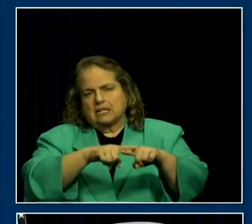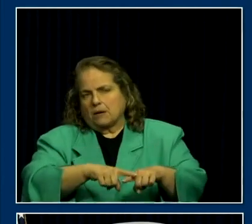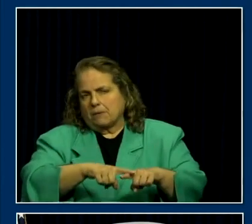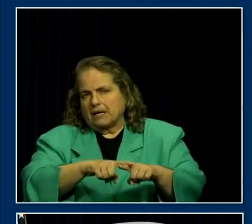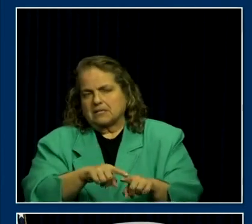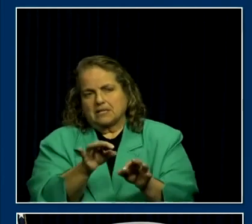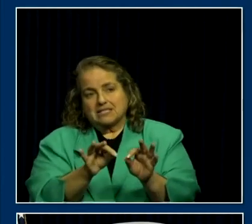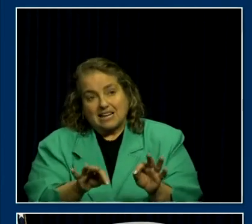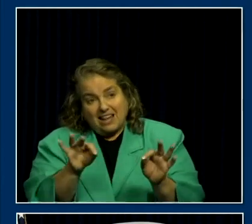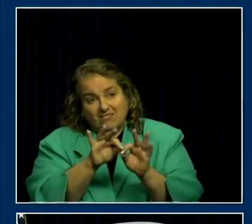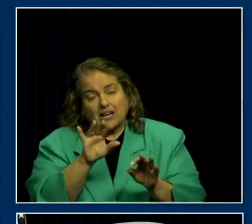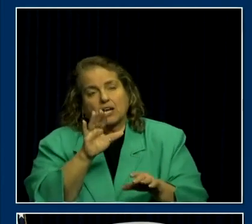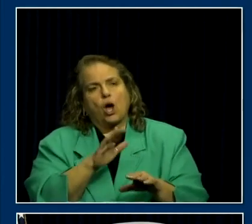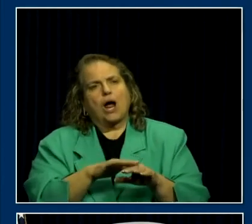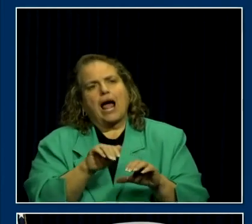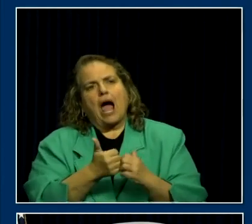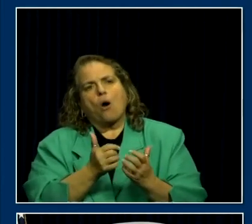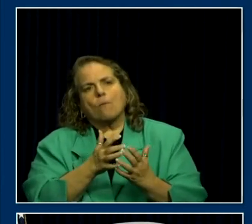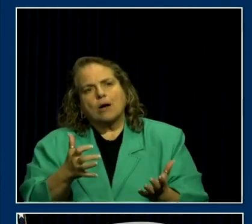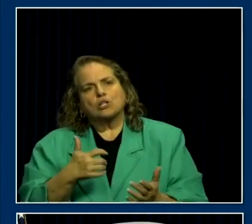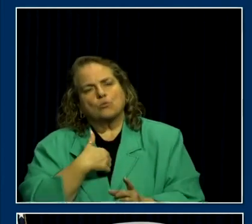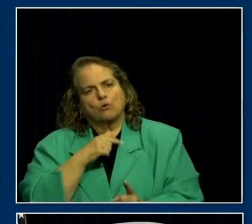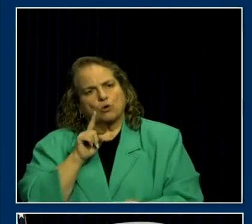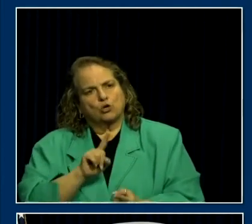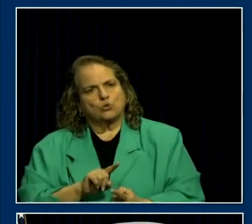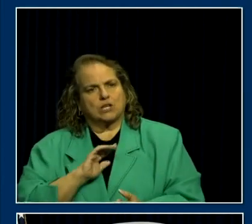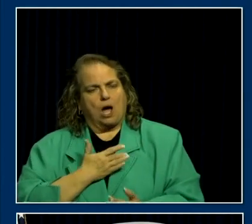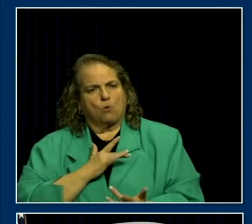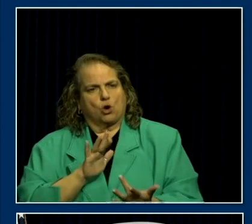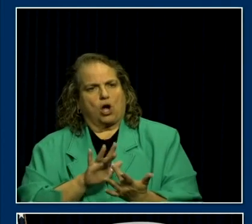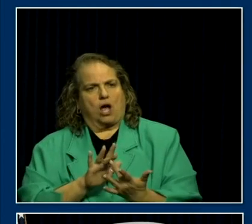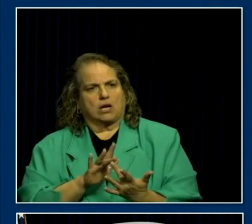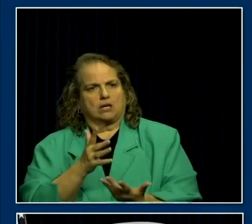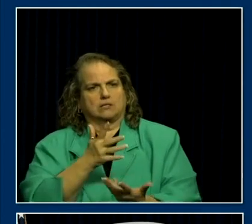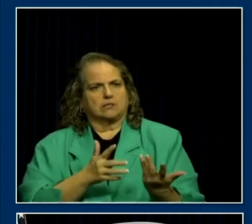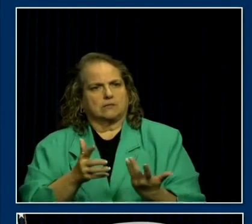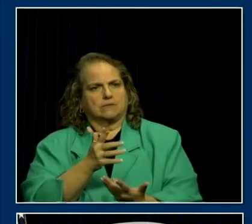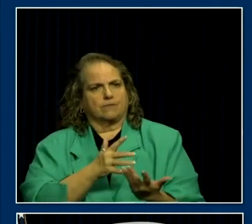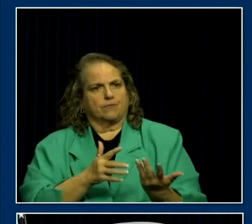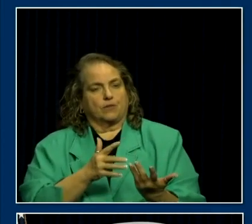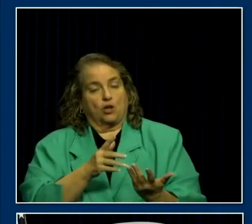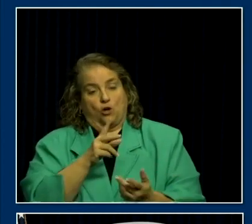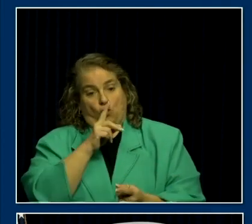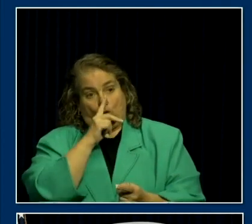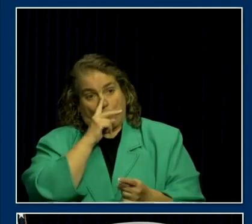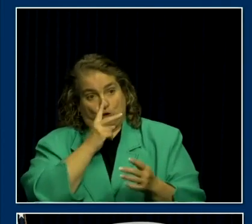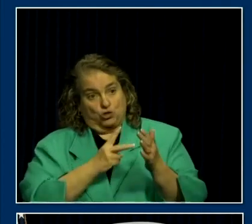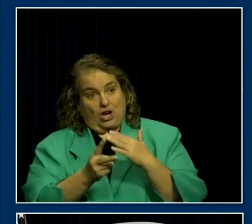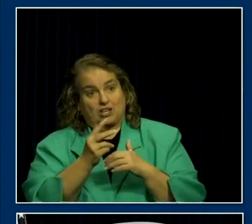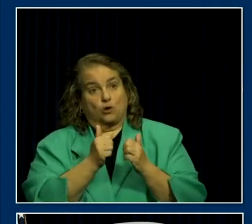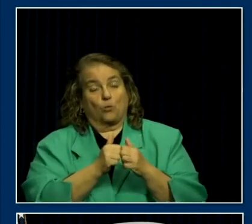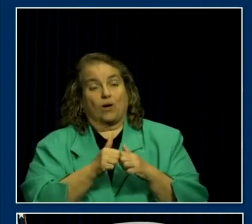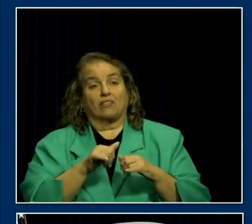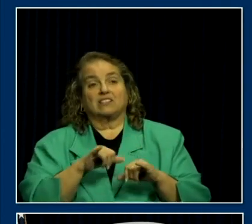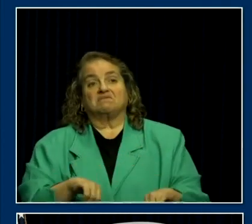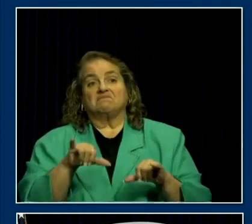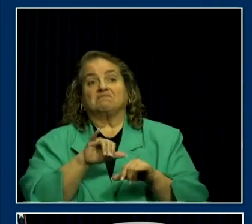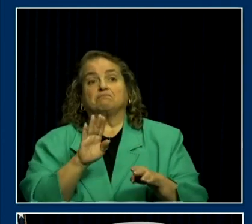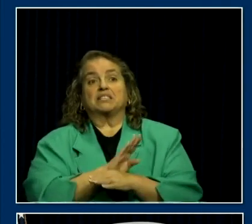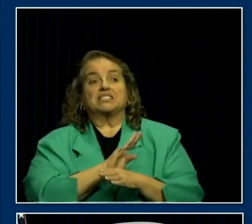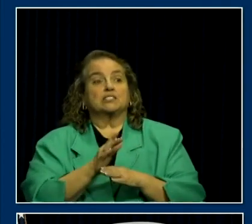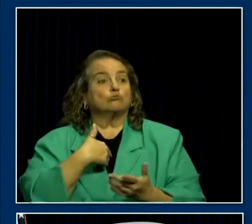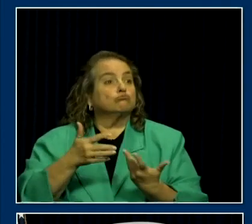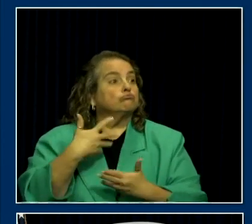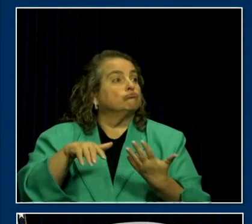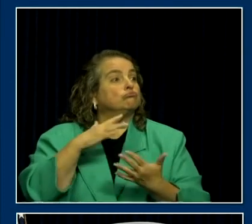very significantly on how much we reduce our contacts, because a projection with a business as usual on that normal line graph